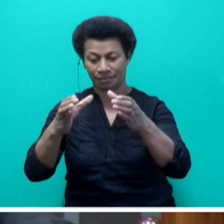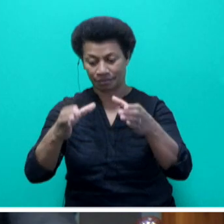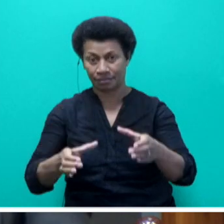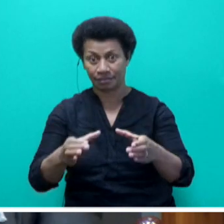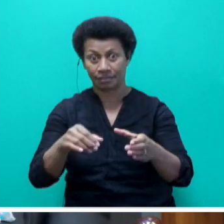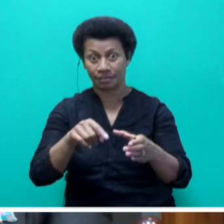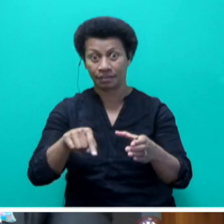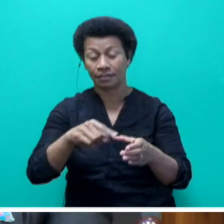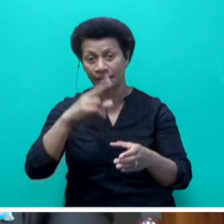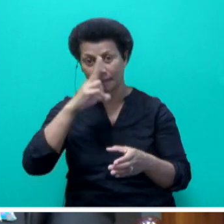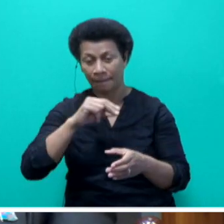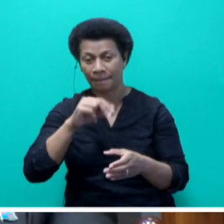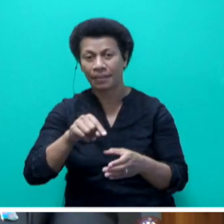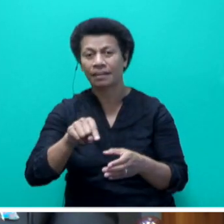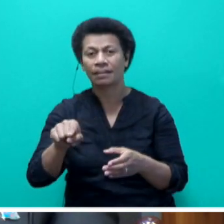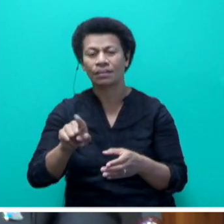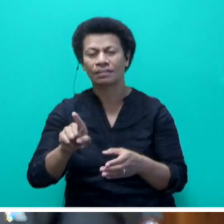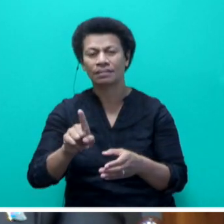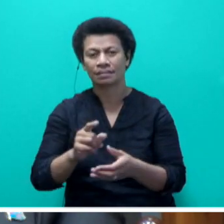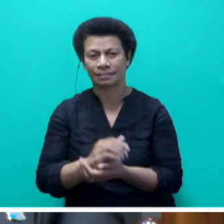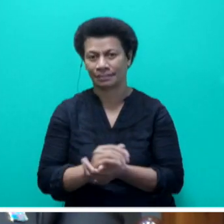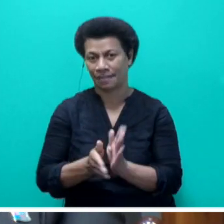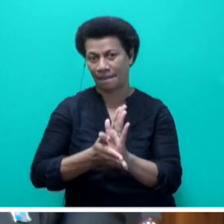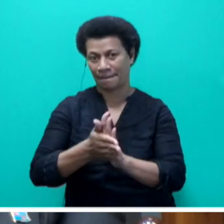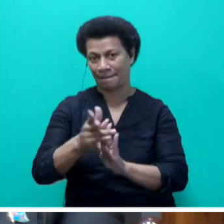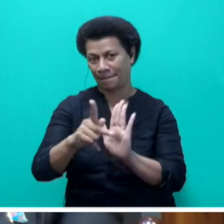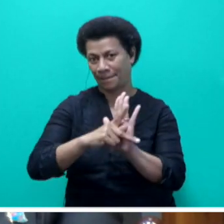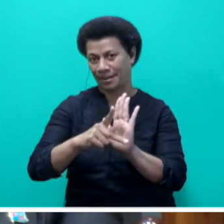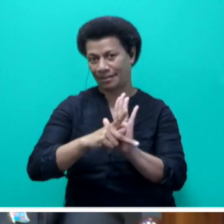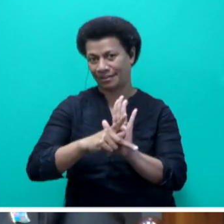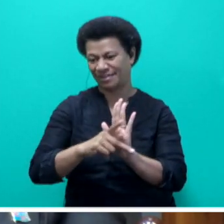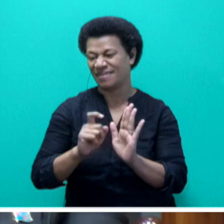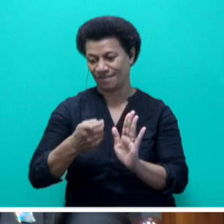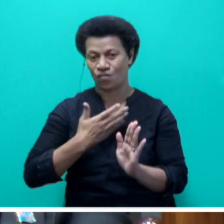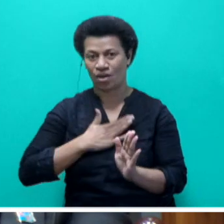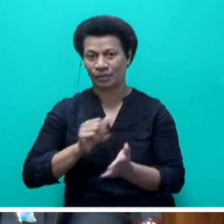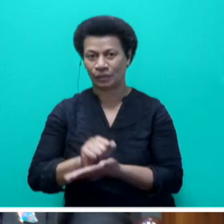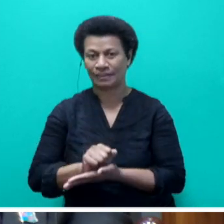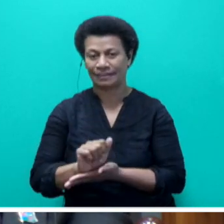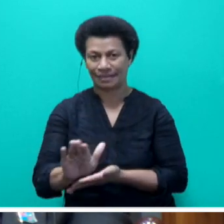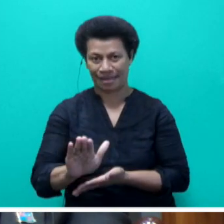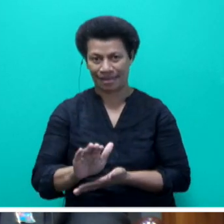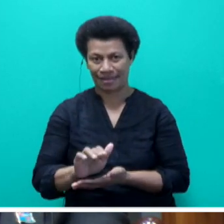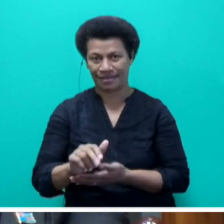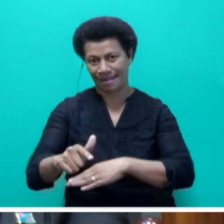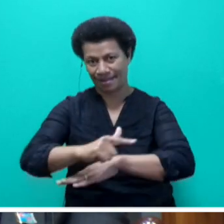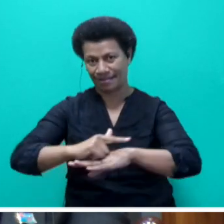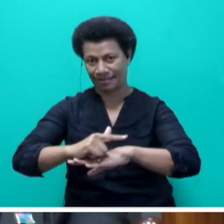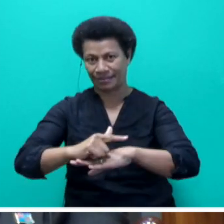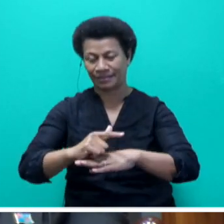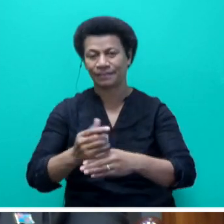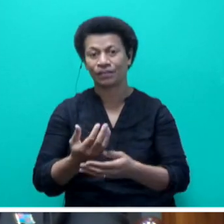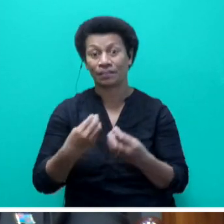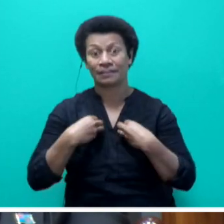and enables them to ultimately fetch a higher selling price for their properties if they wish to sell. Obviously, those who intend to operate